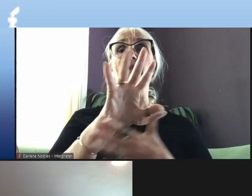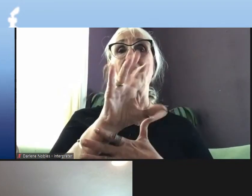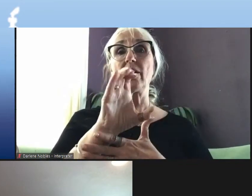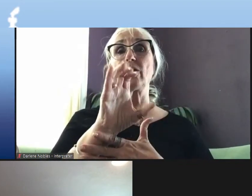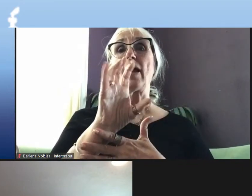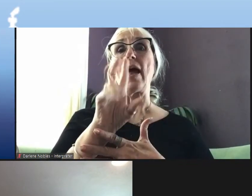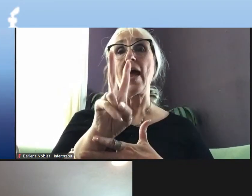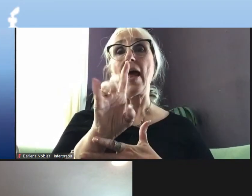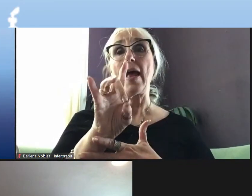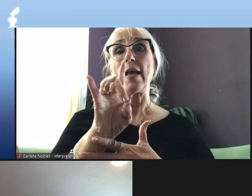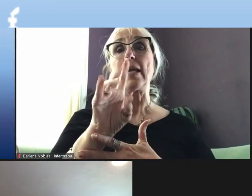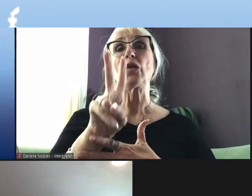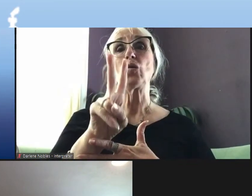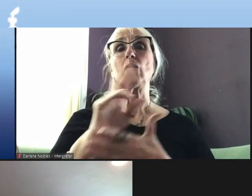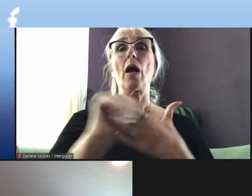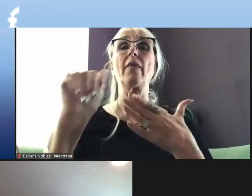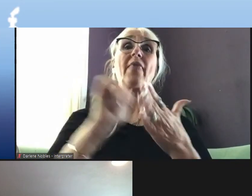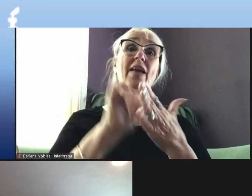$981,582. So that's